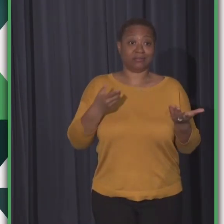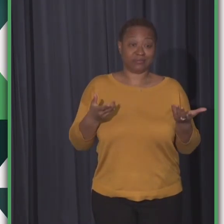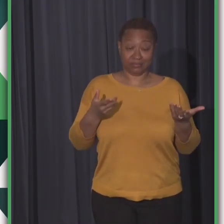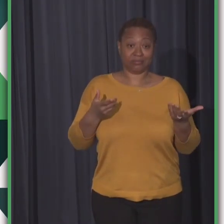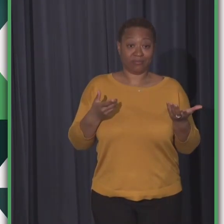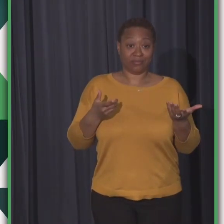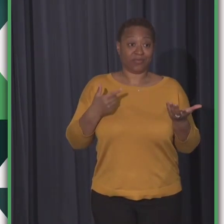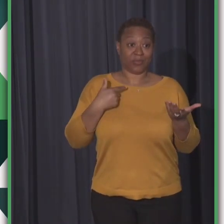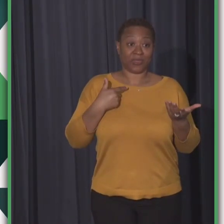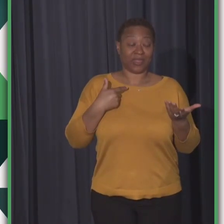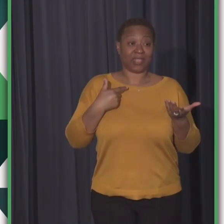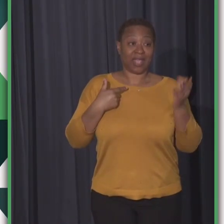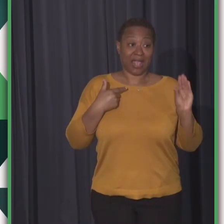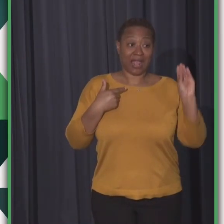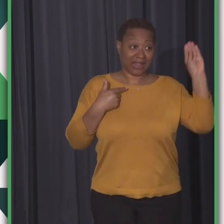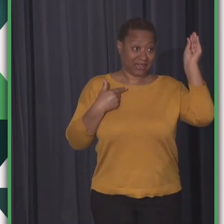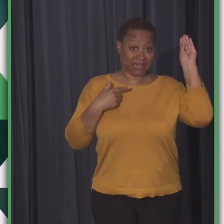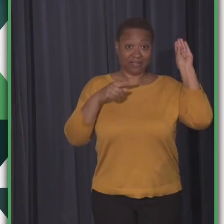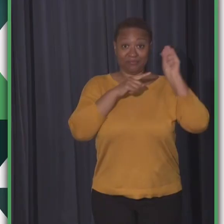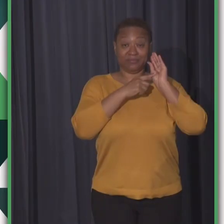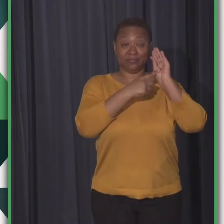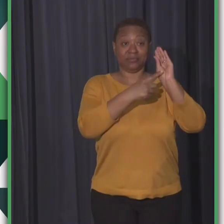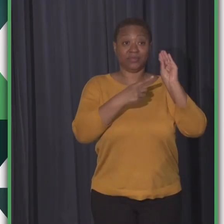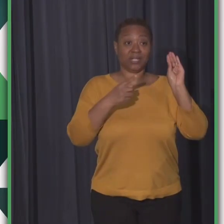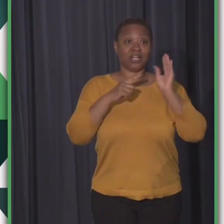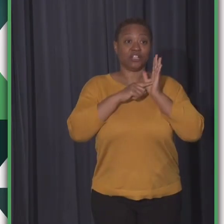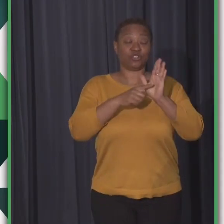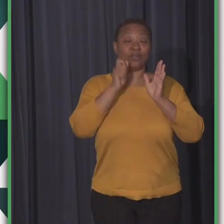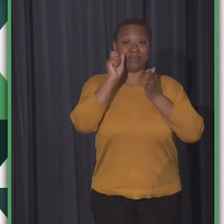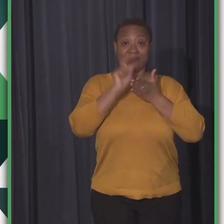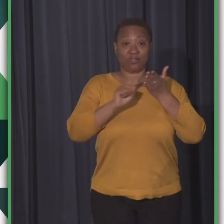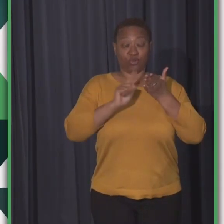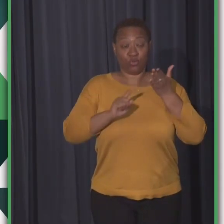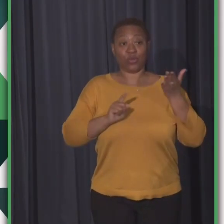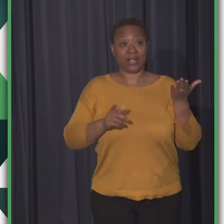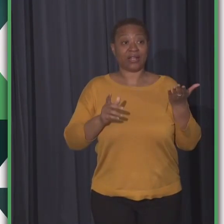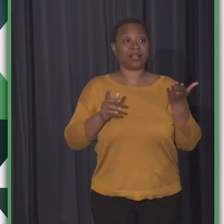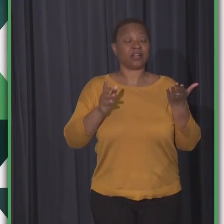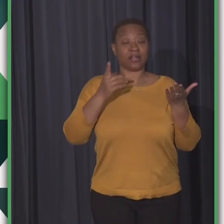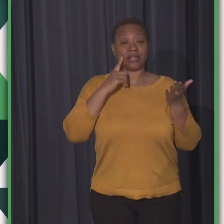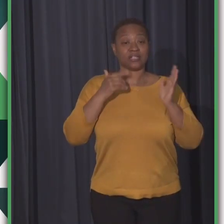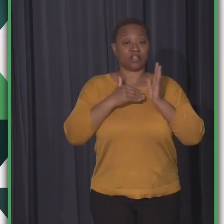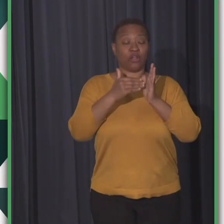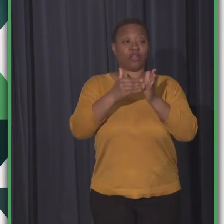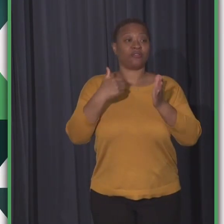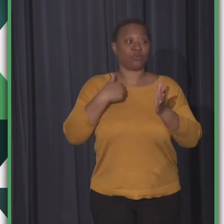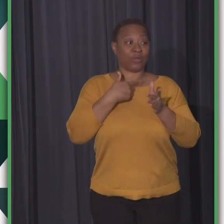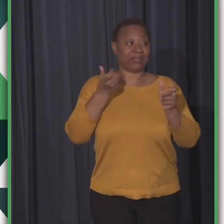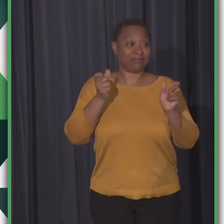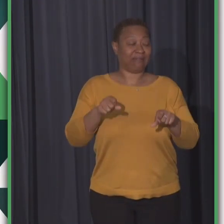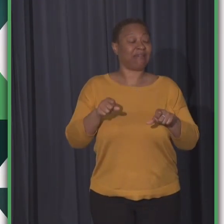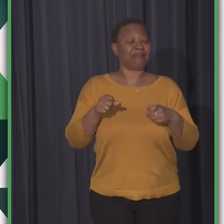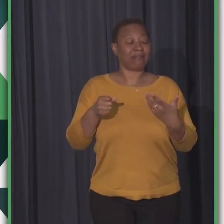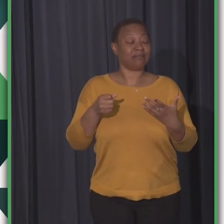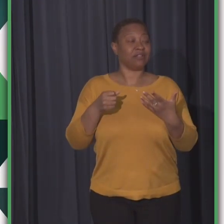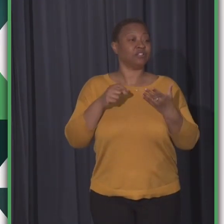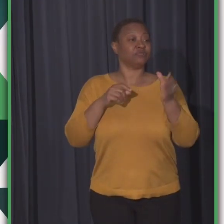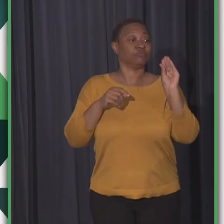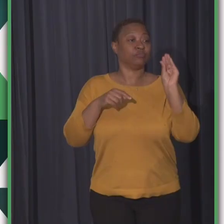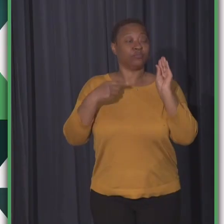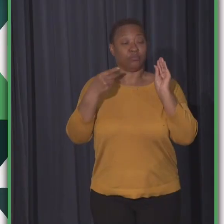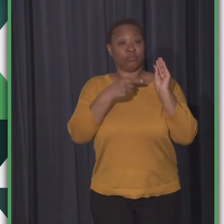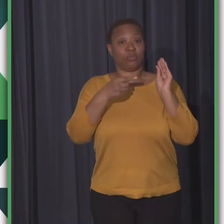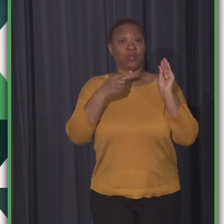And I try to lift these folders up every single week as often as we can, because this